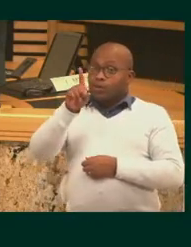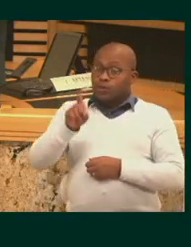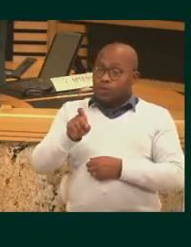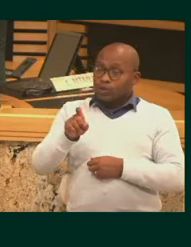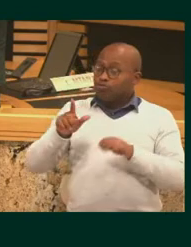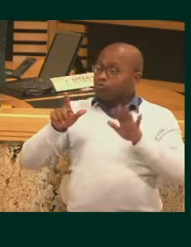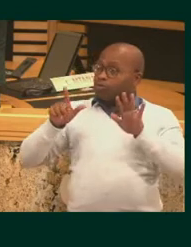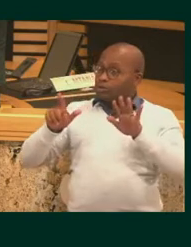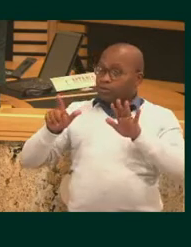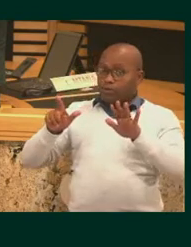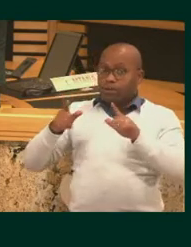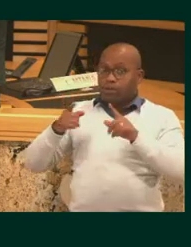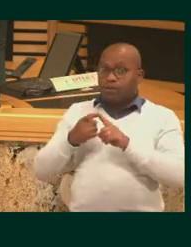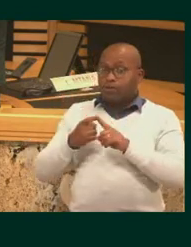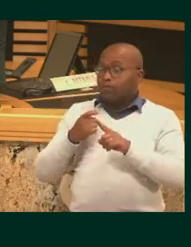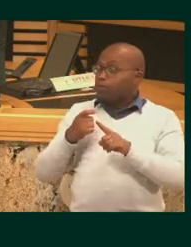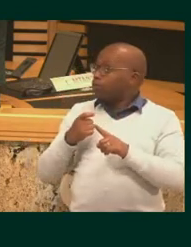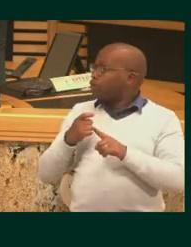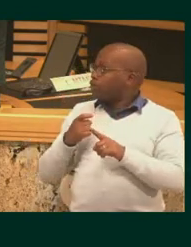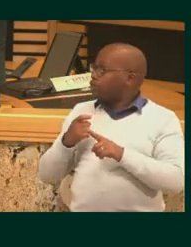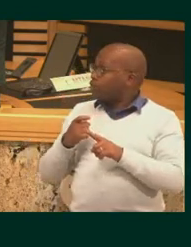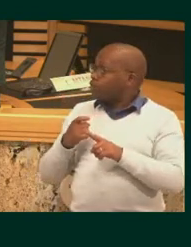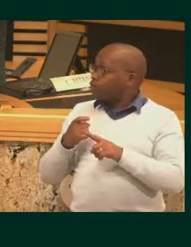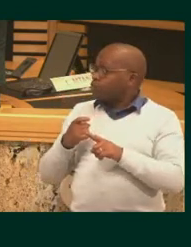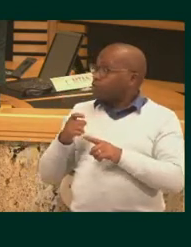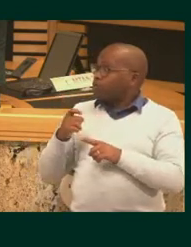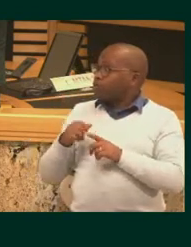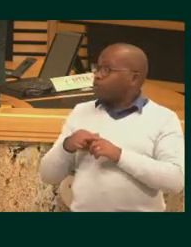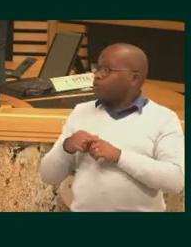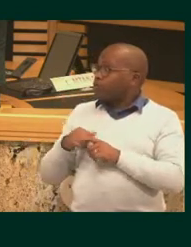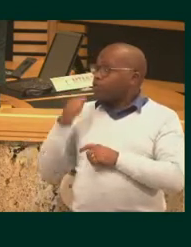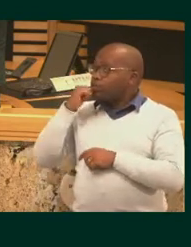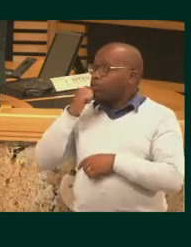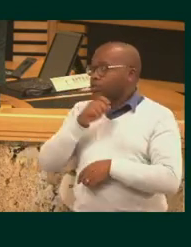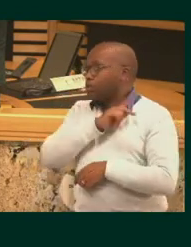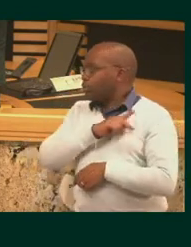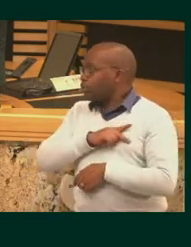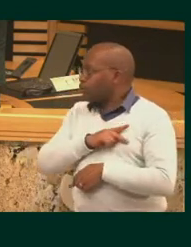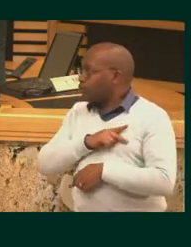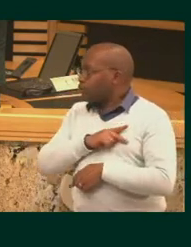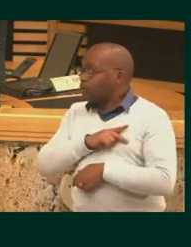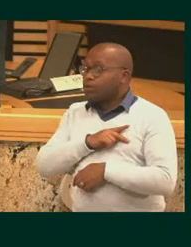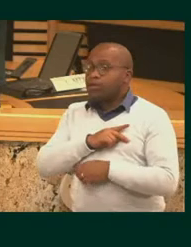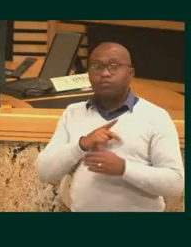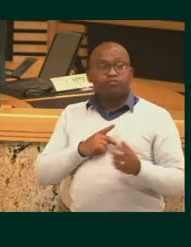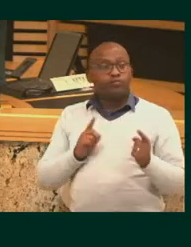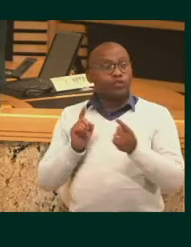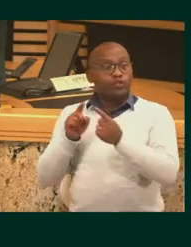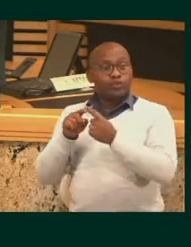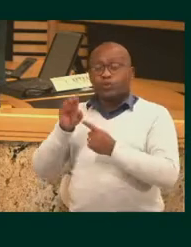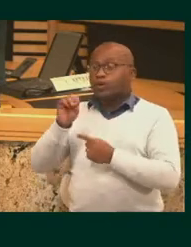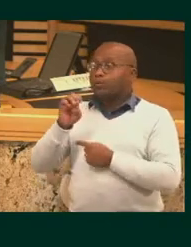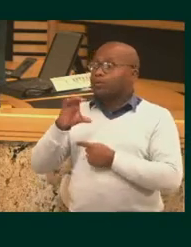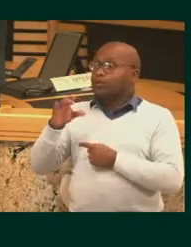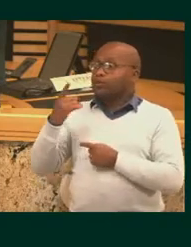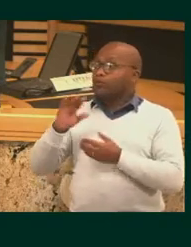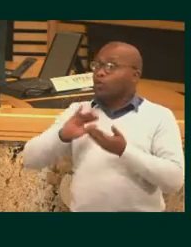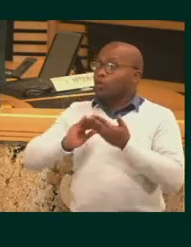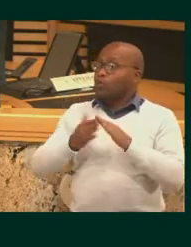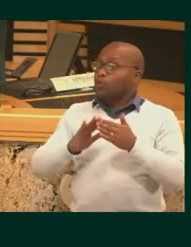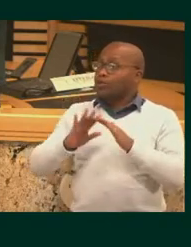seven from honorable Stevenson to honorable me thank you very much honorable Premier to MEC responsible for commune